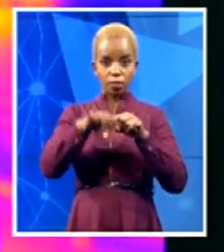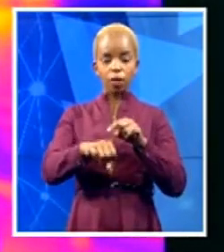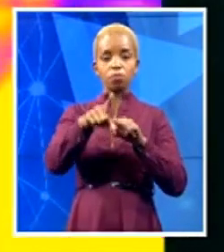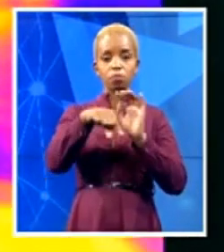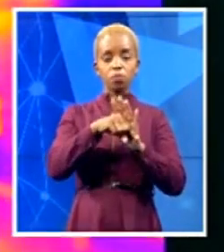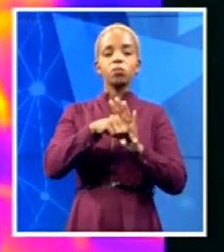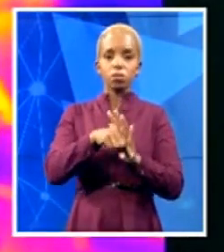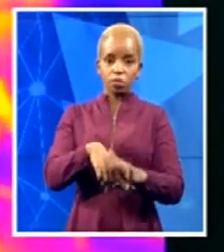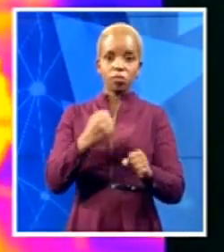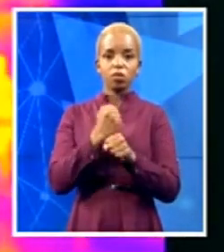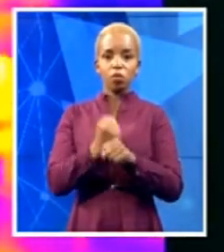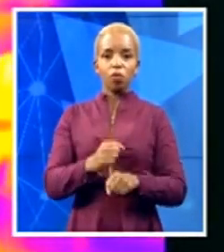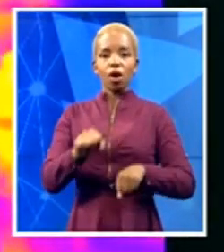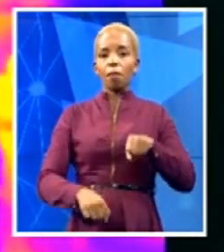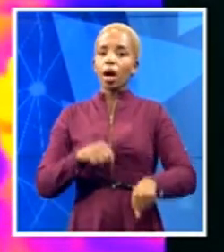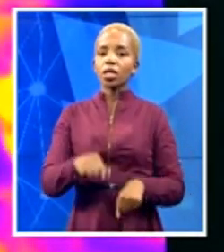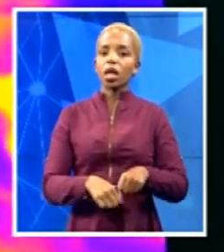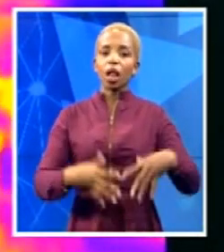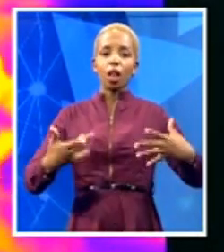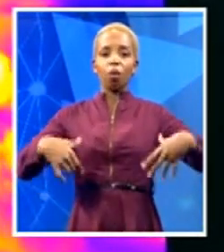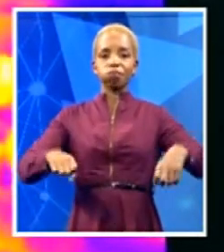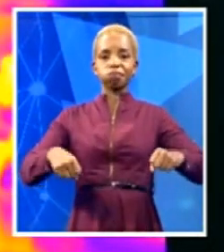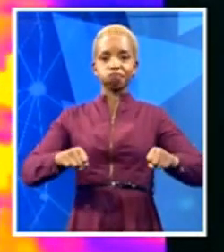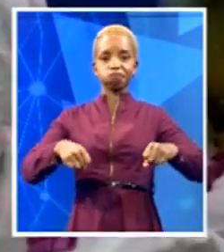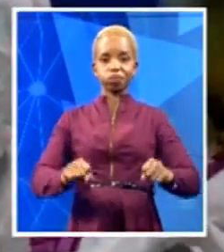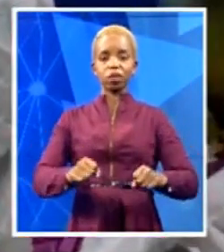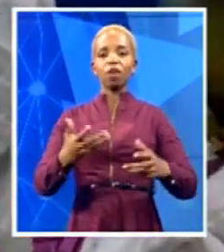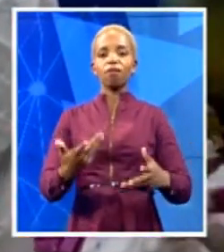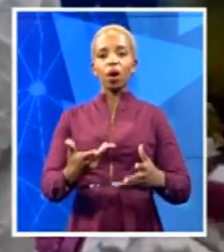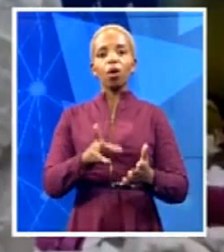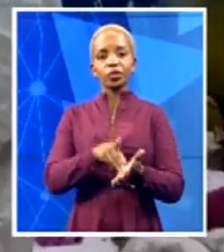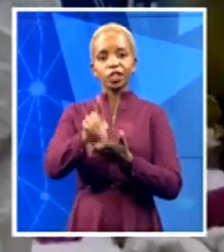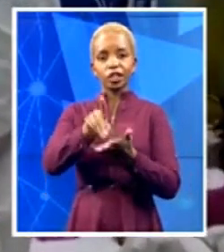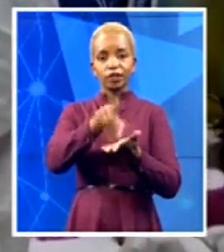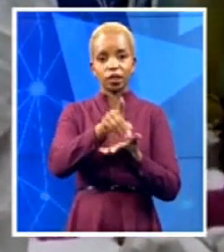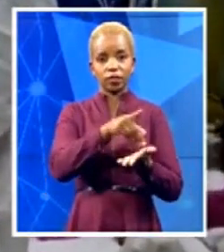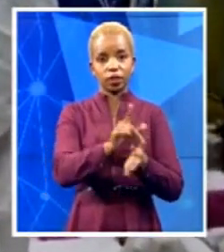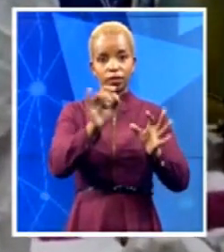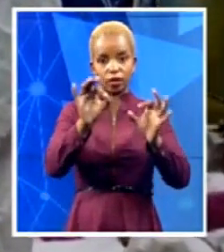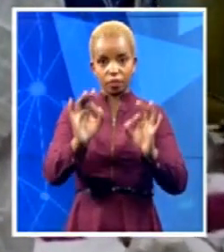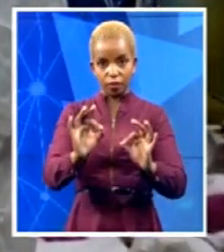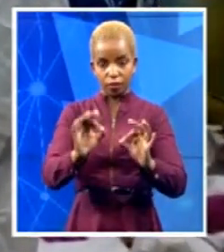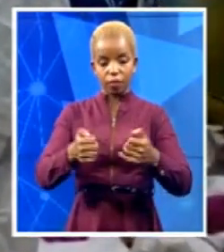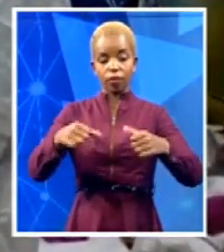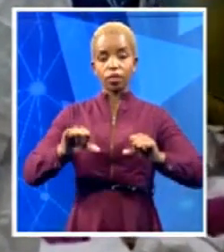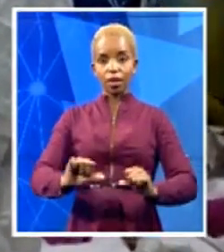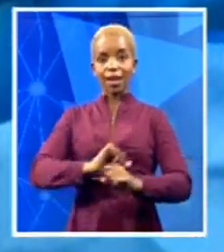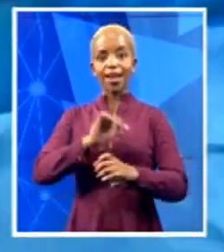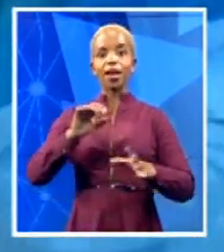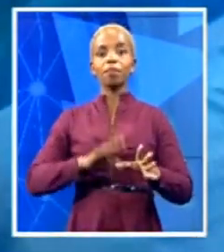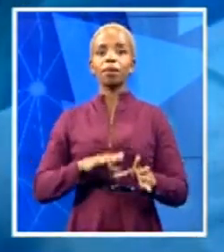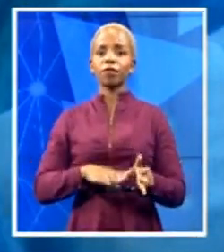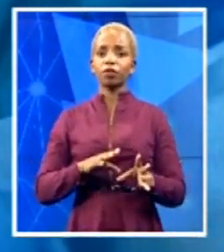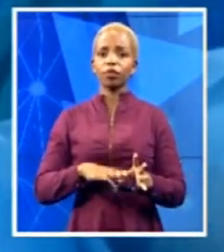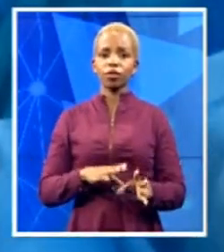must also be disinfected. And then number four, when we get to the stage of doing the click to call, the